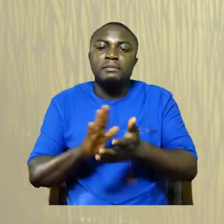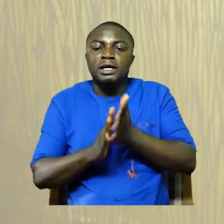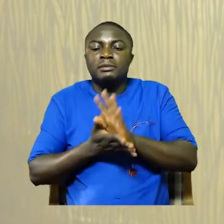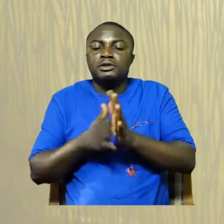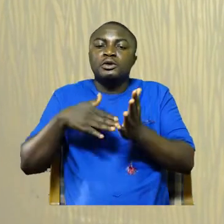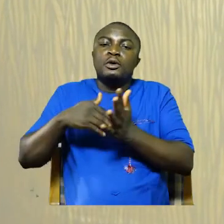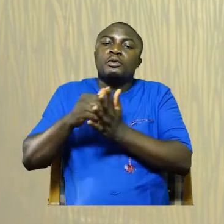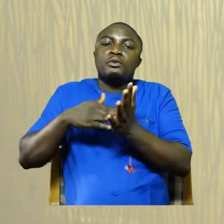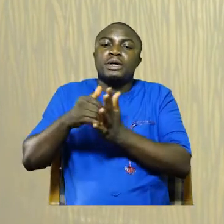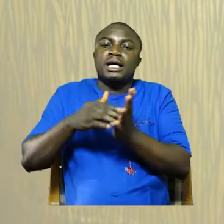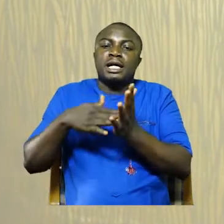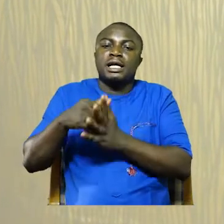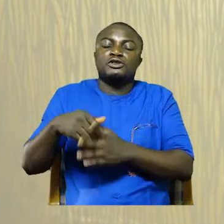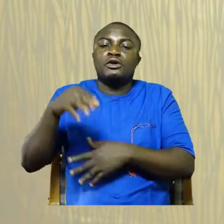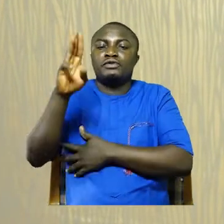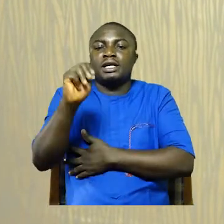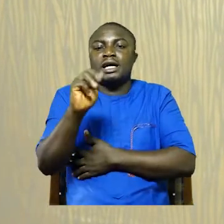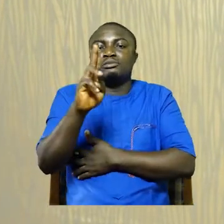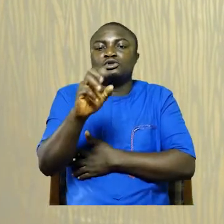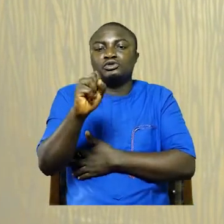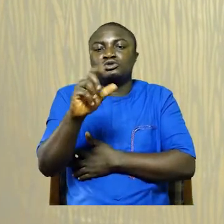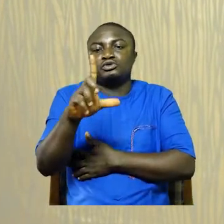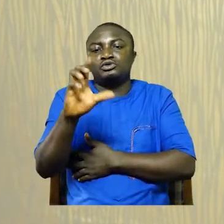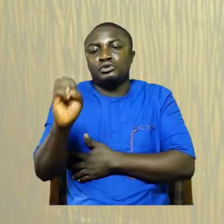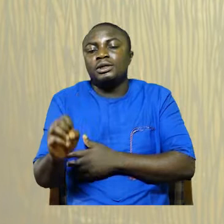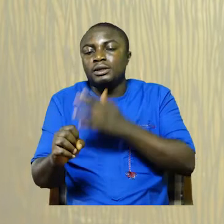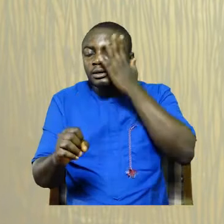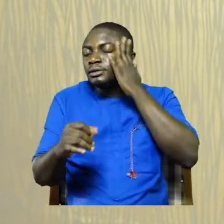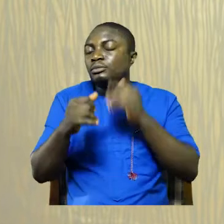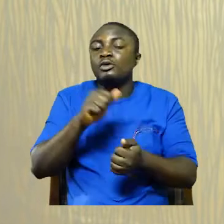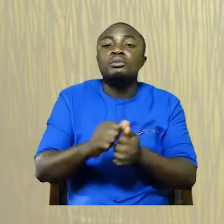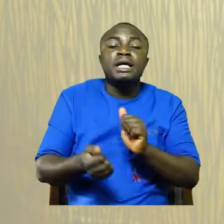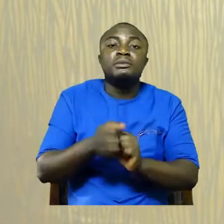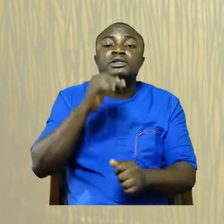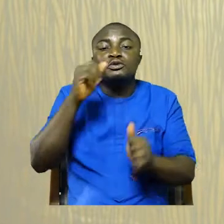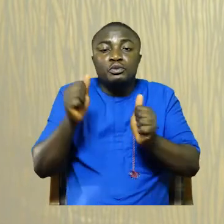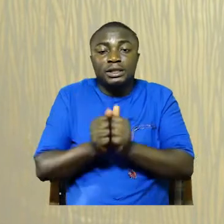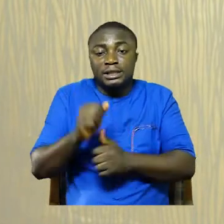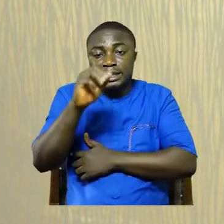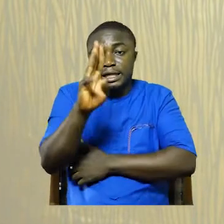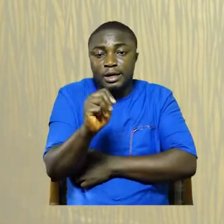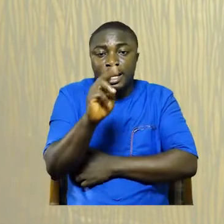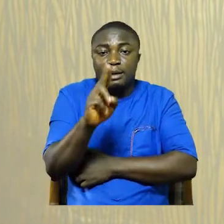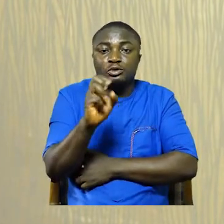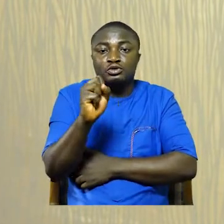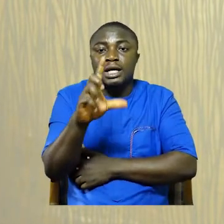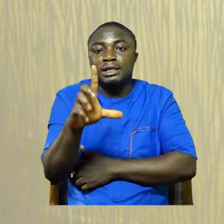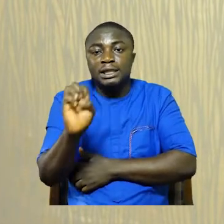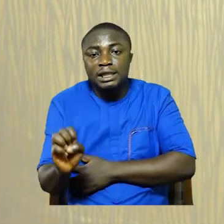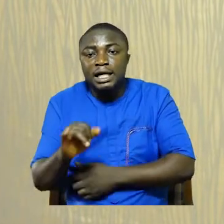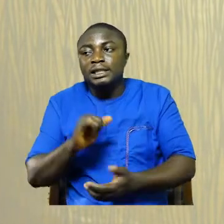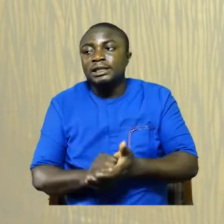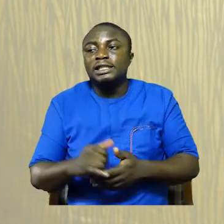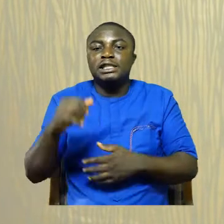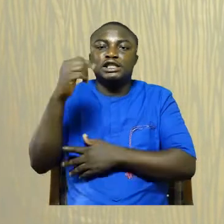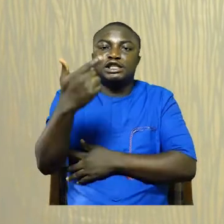with weakness of the muscle. Because the problem is with the muscle, the gene that synthesizes a